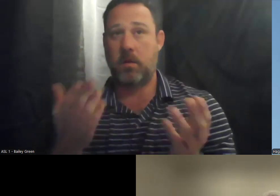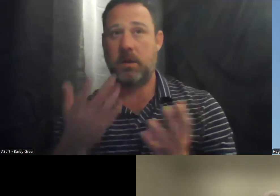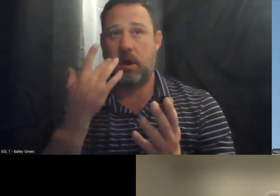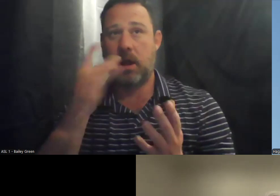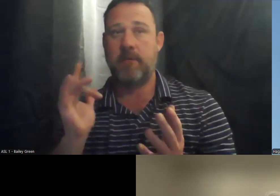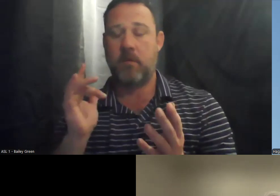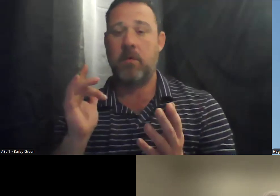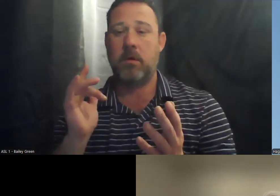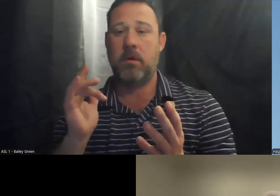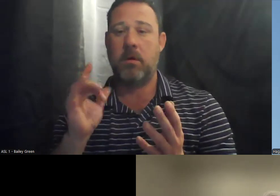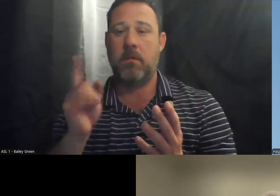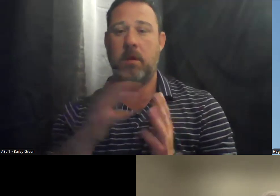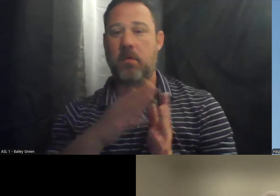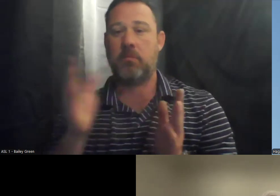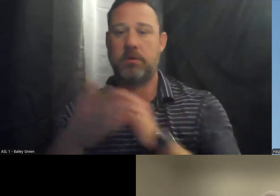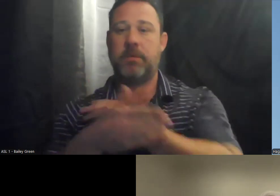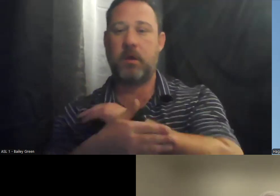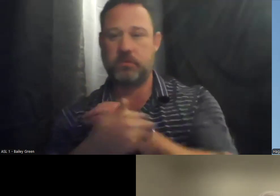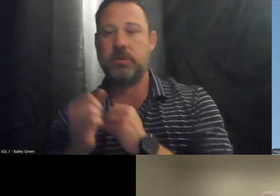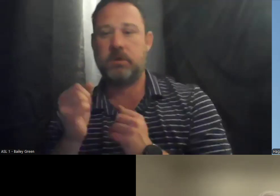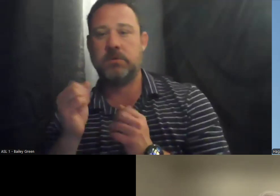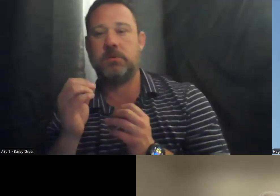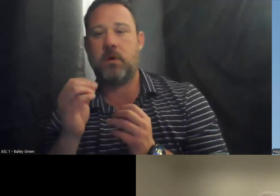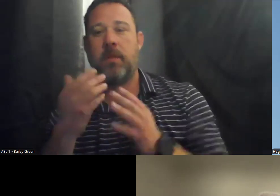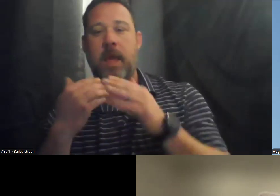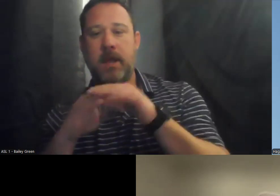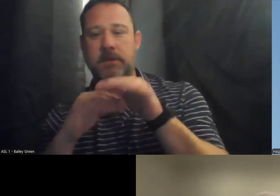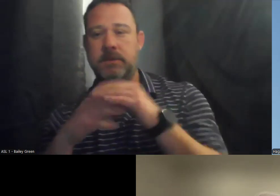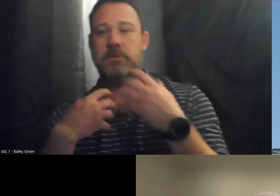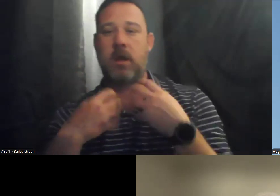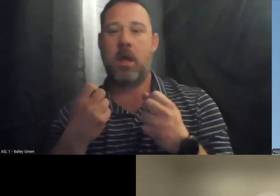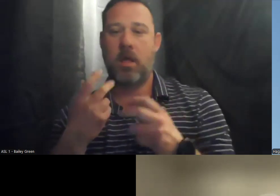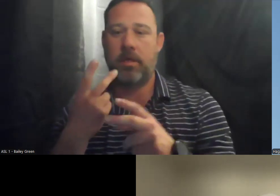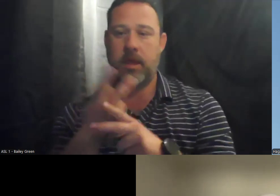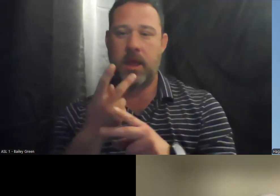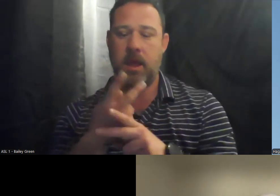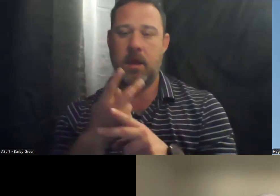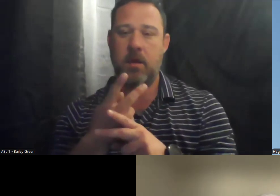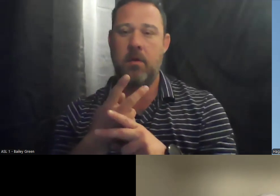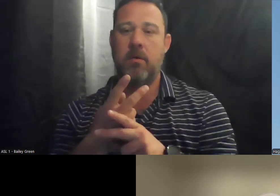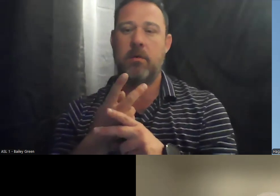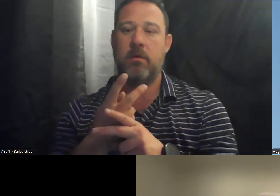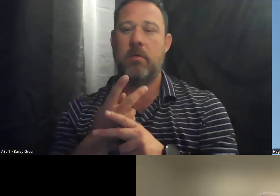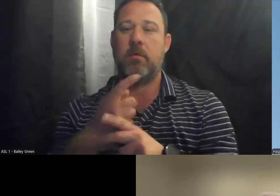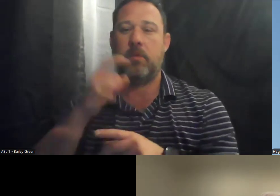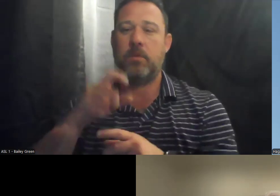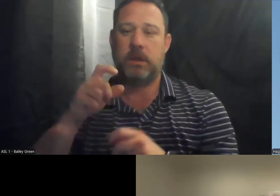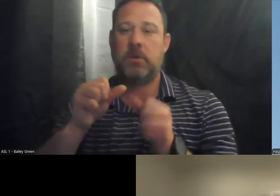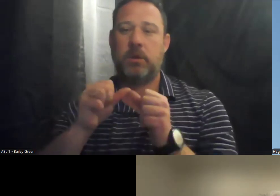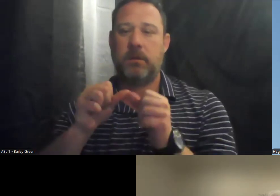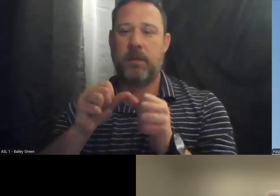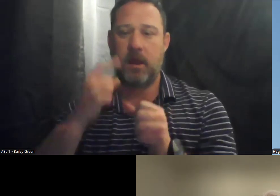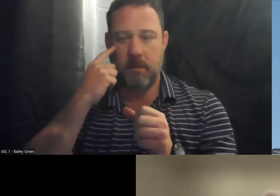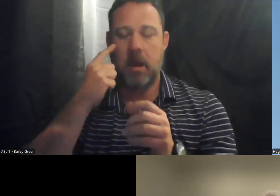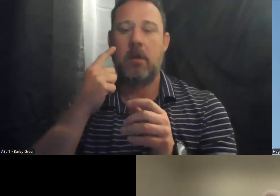but also across the country. So the access to healthcare is going, I mean, I think we need to keep that in mind